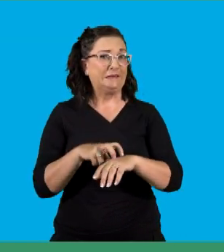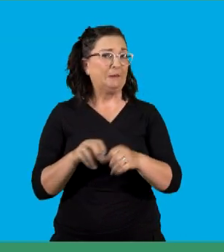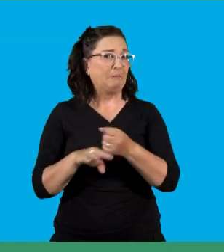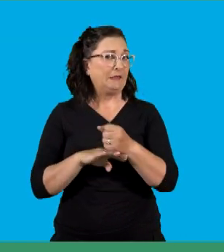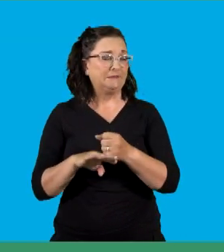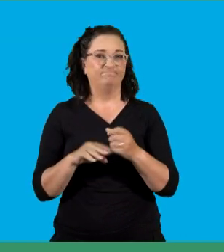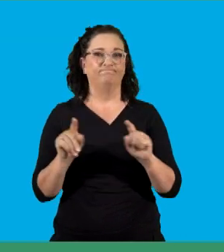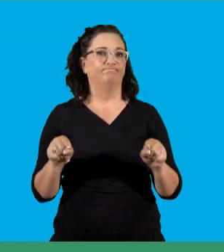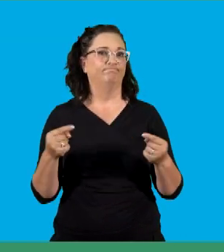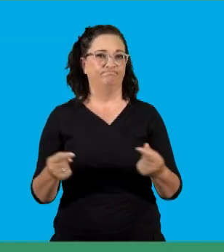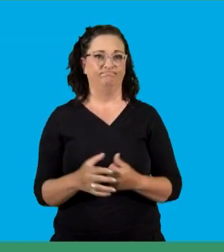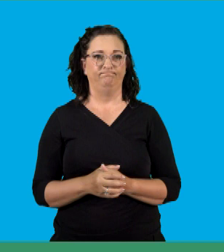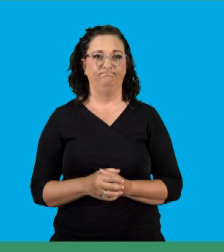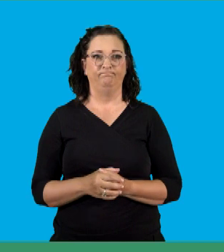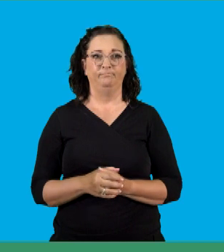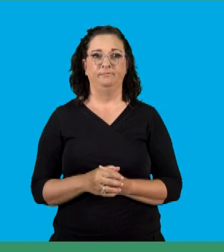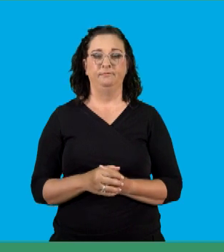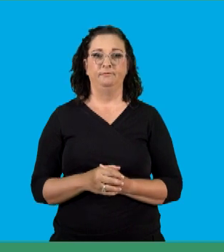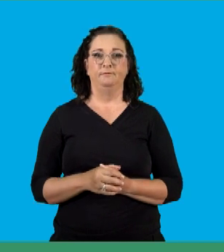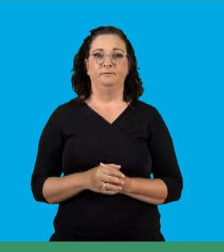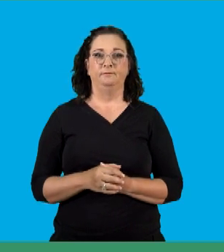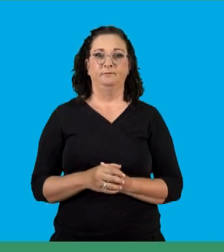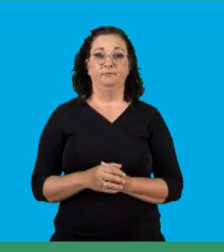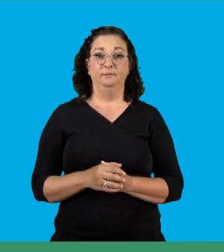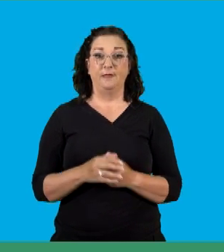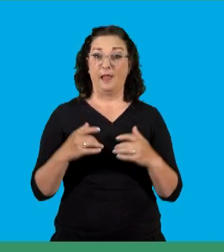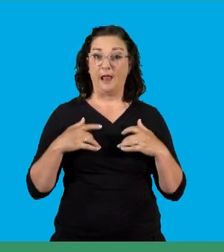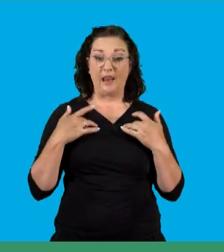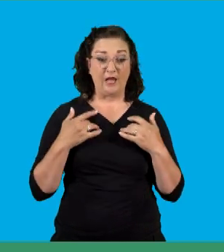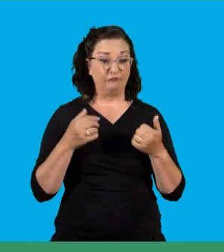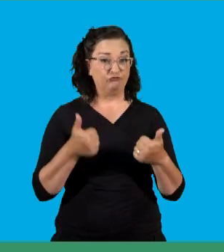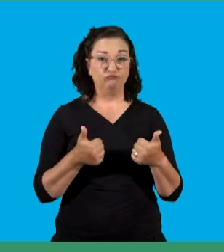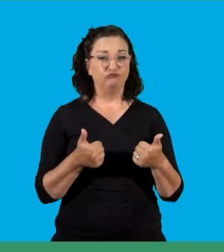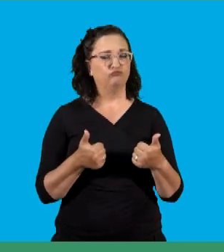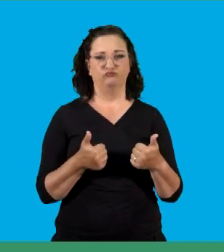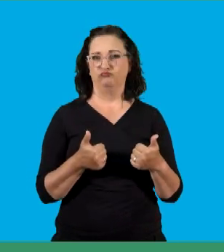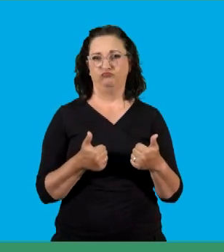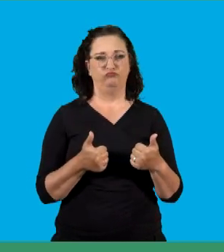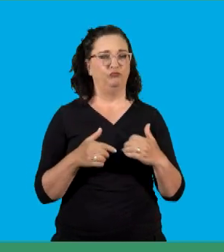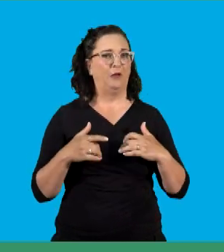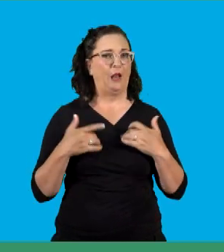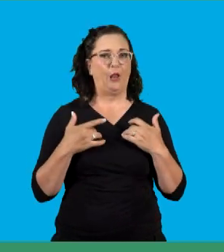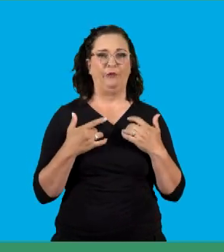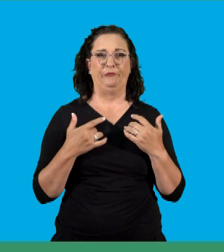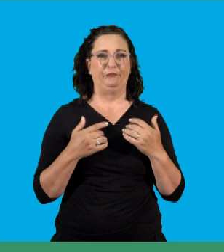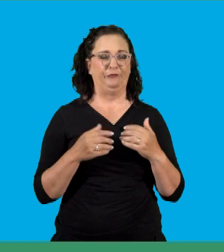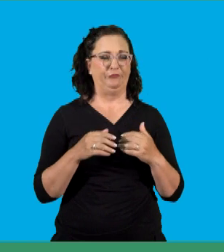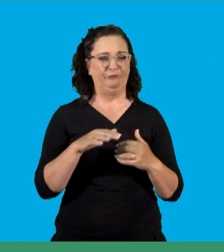People in poverty usually have poor living conditions, hunger, and